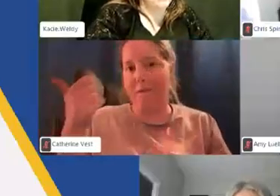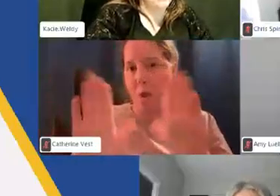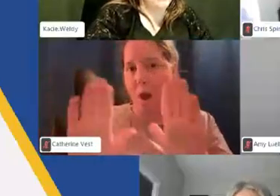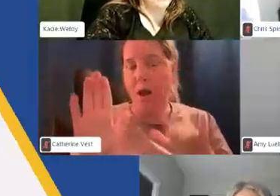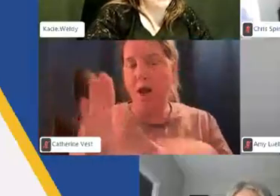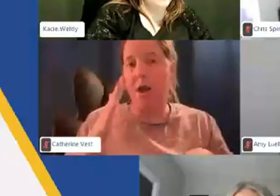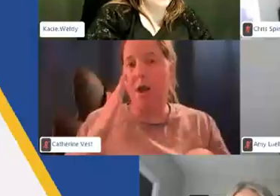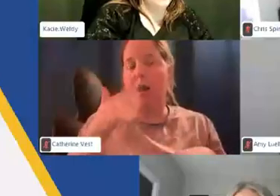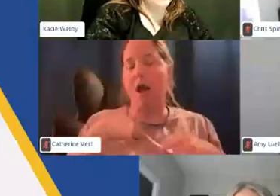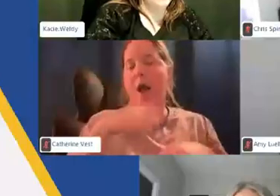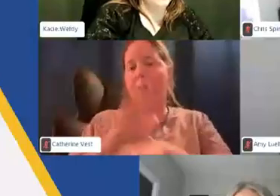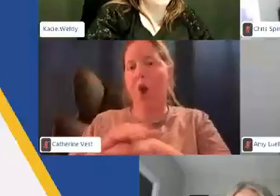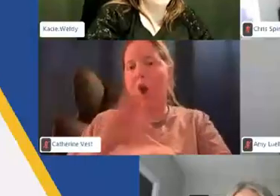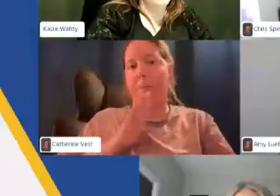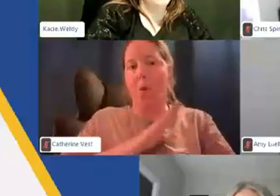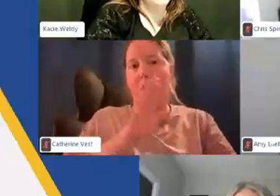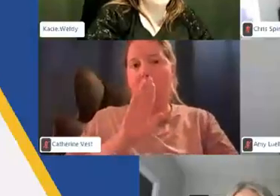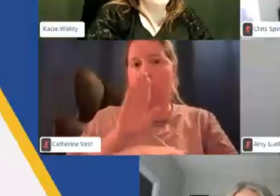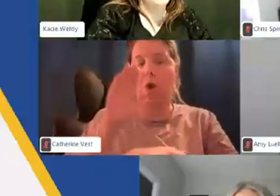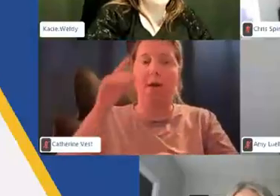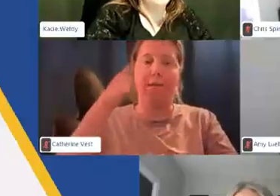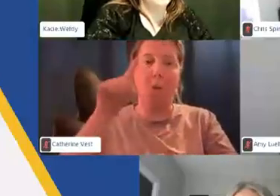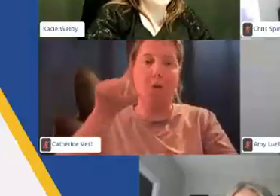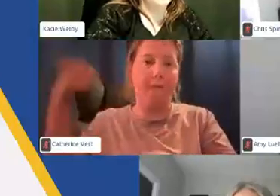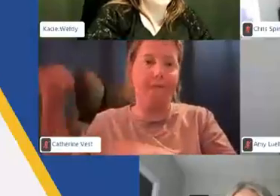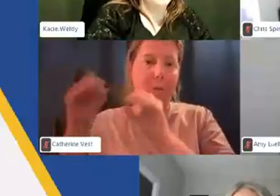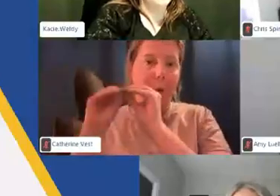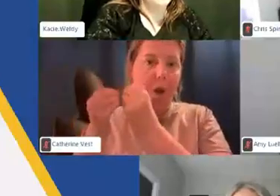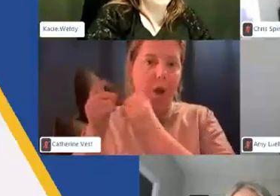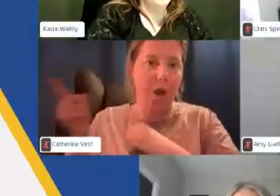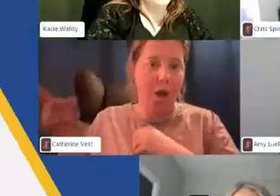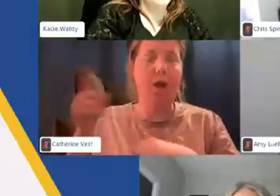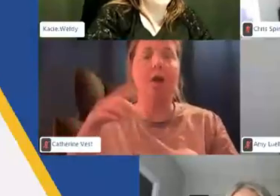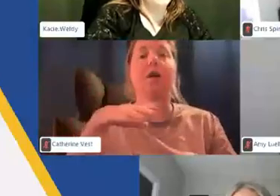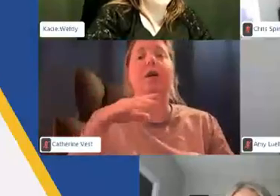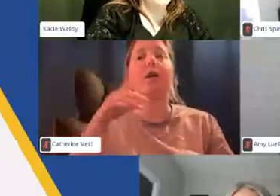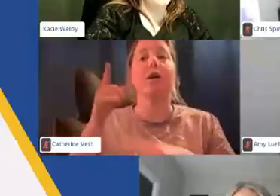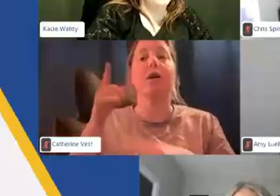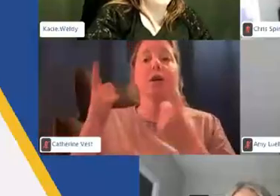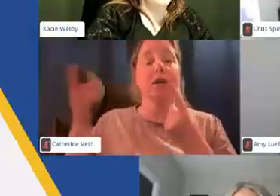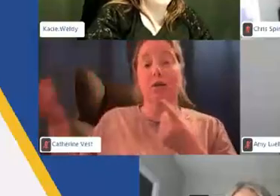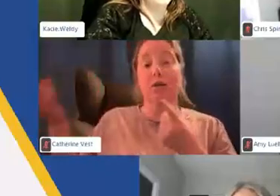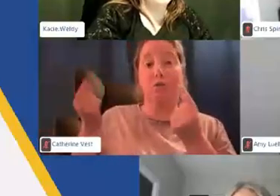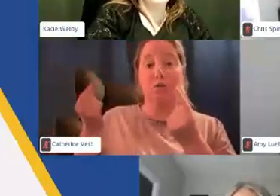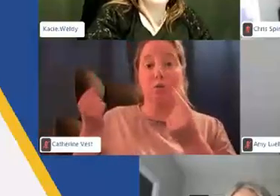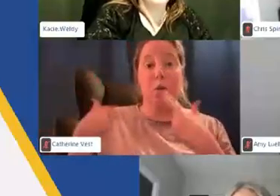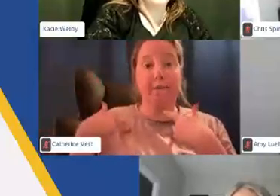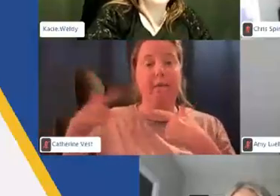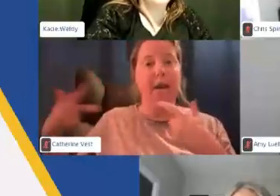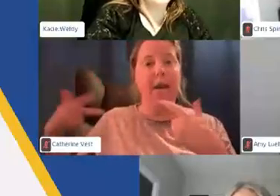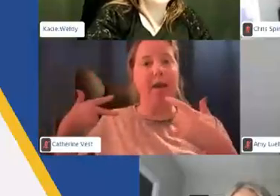but I have another way. I am on a board for another